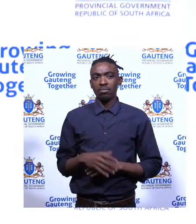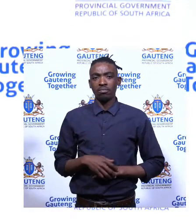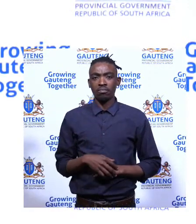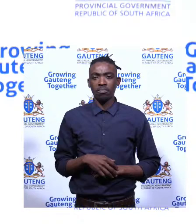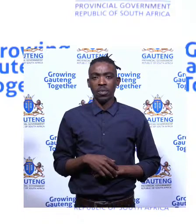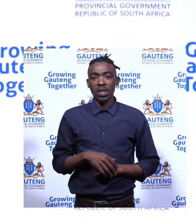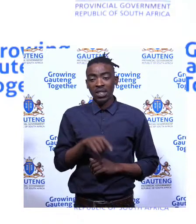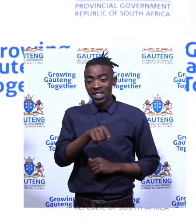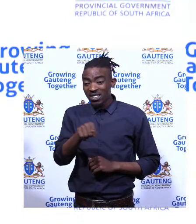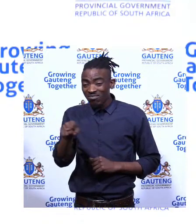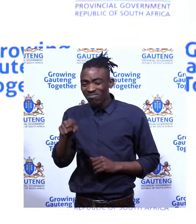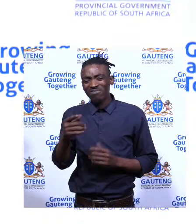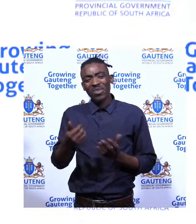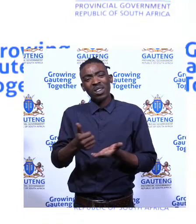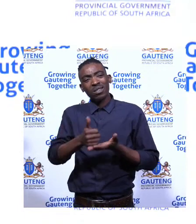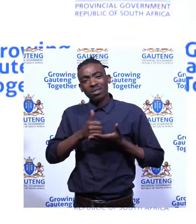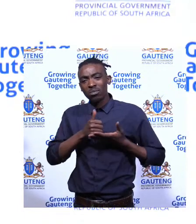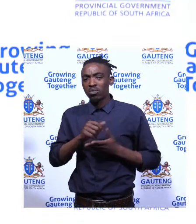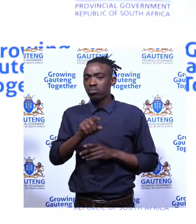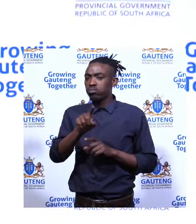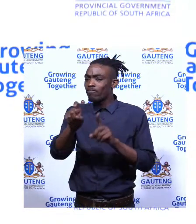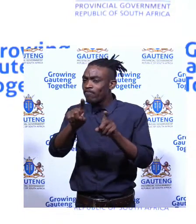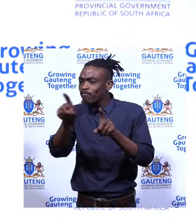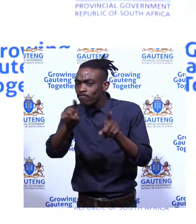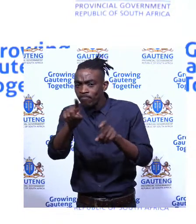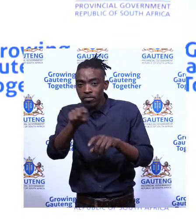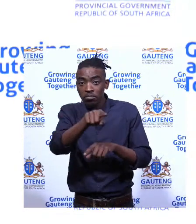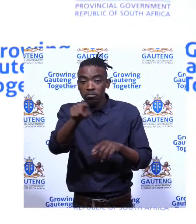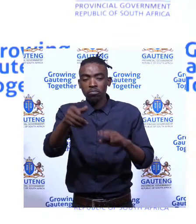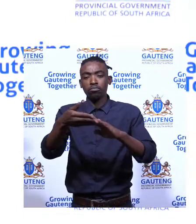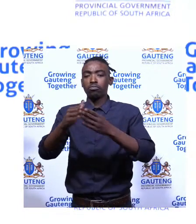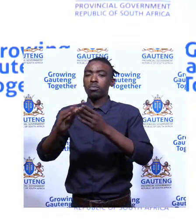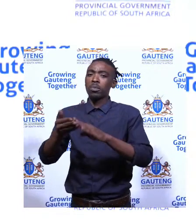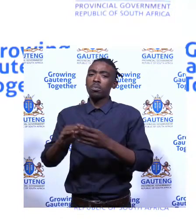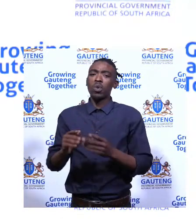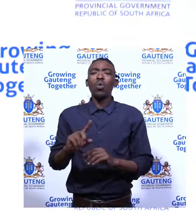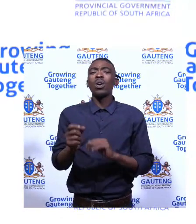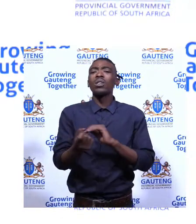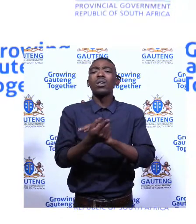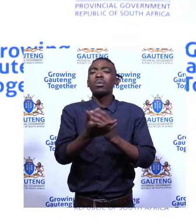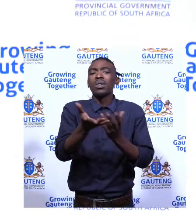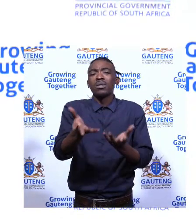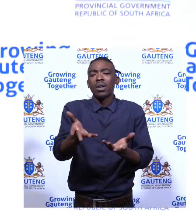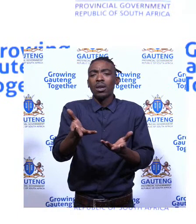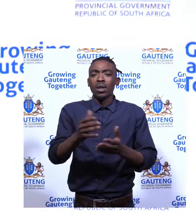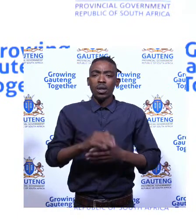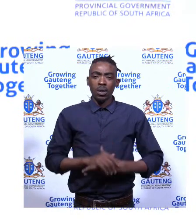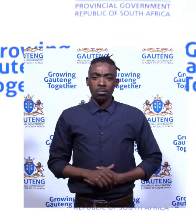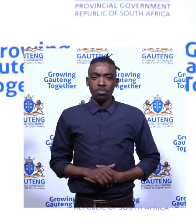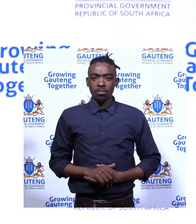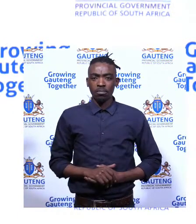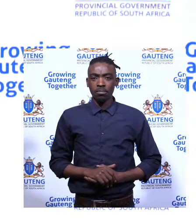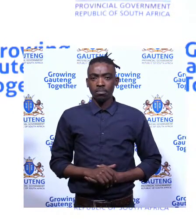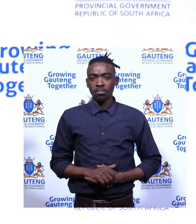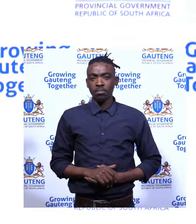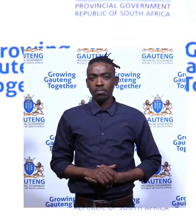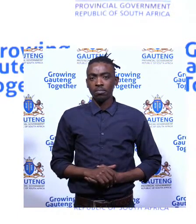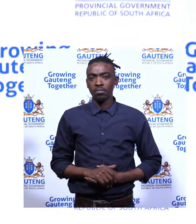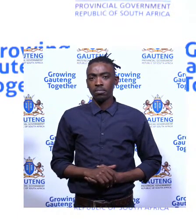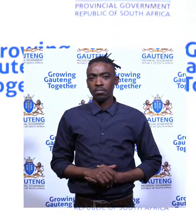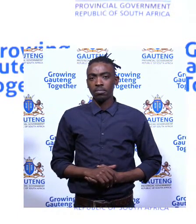policymakers ask and the public also needs to know and often wants to know. So one of the other ways in which modeling helps us